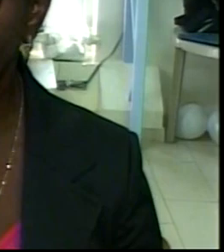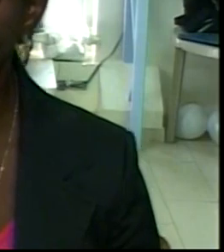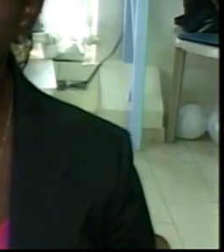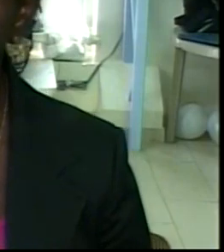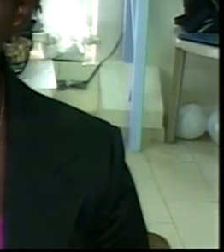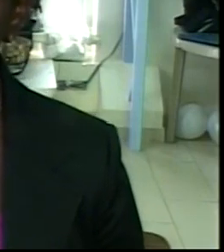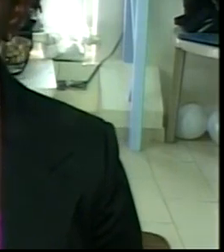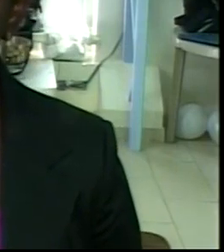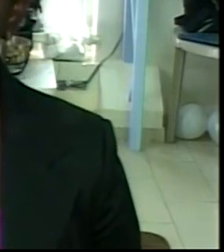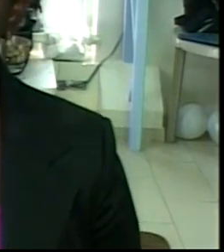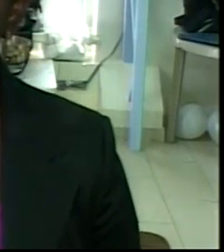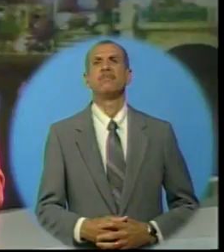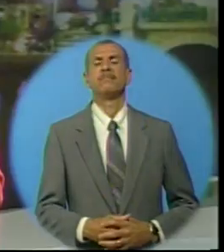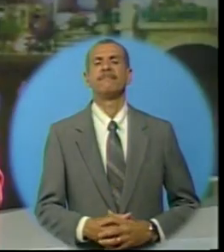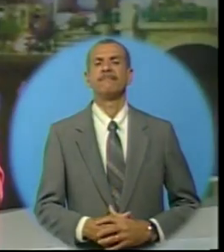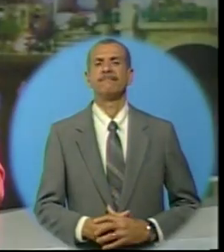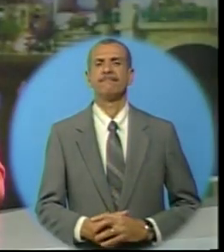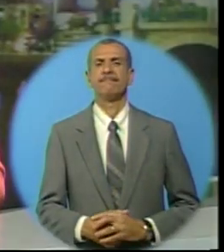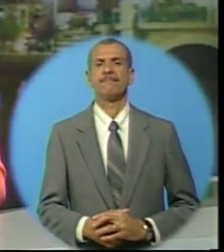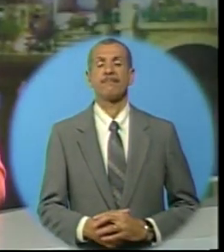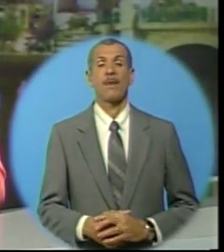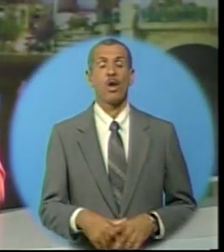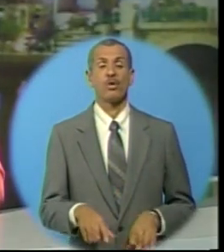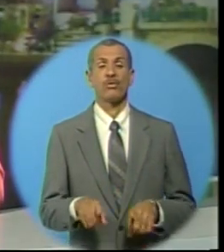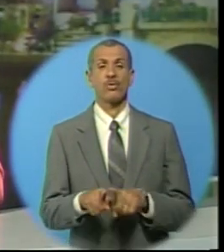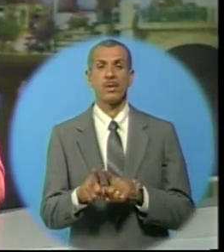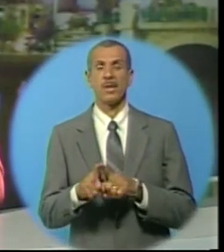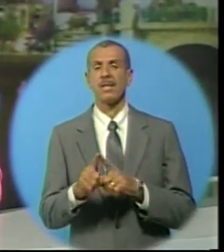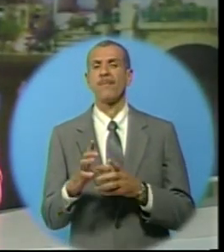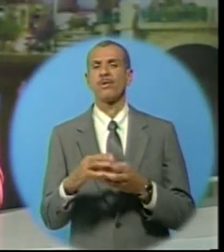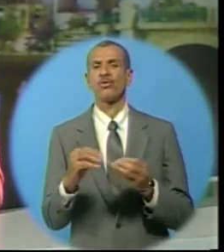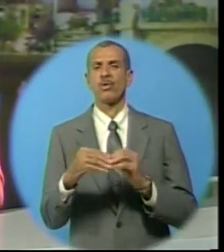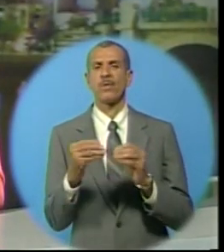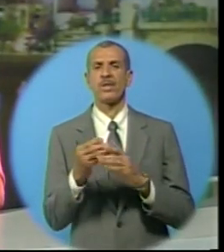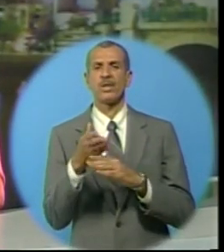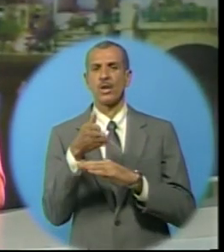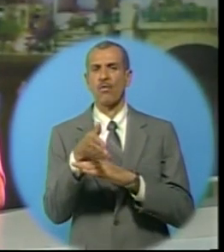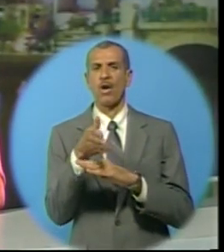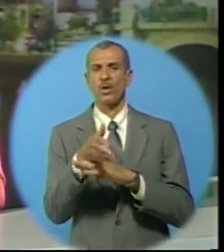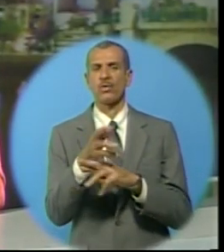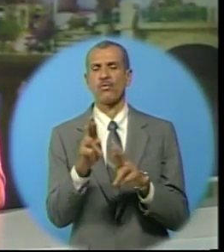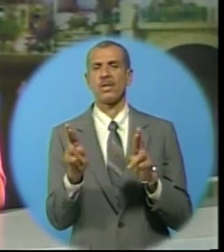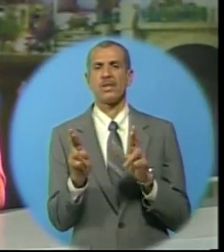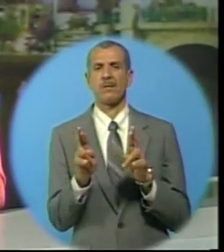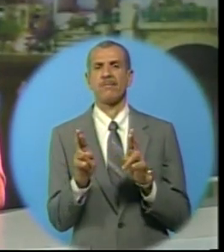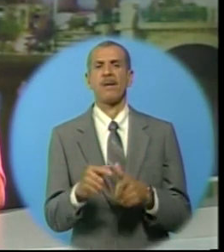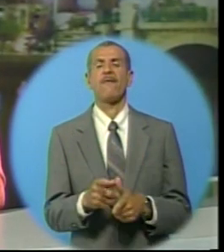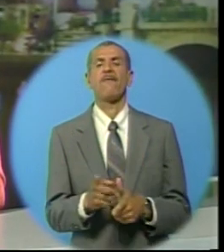softer approach, I should say. Still to come, a look at some of the stories making headlines across the region. But first,